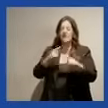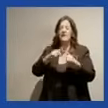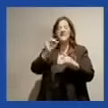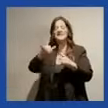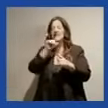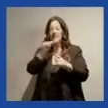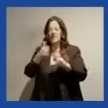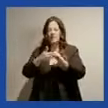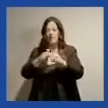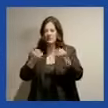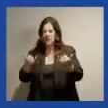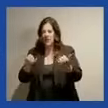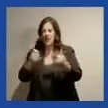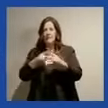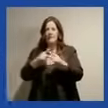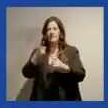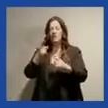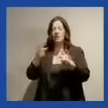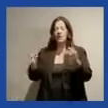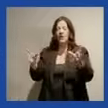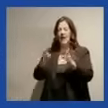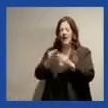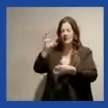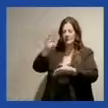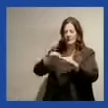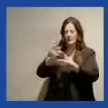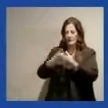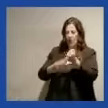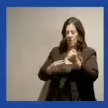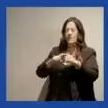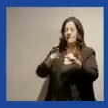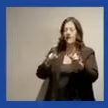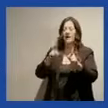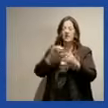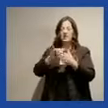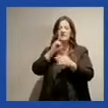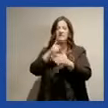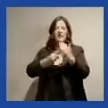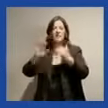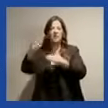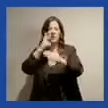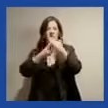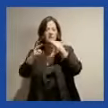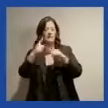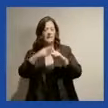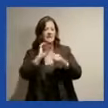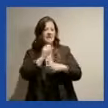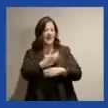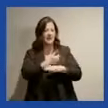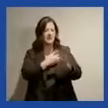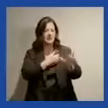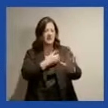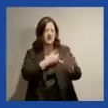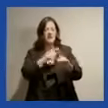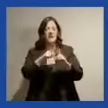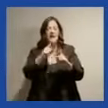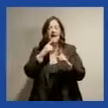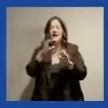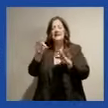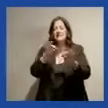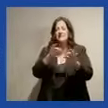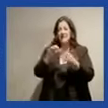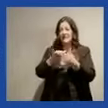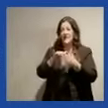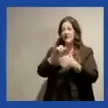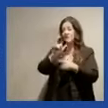but that if you add those two up. So there is a delta between their projections and ours. And foundationally, and in this, there could be